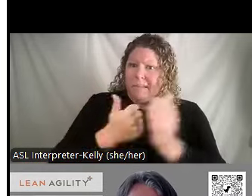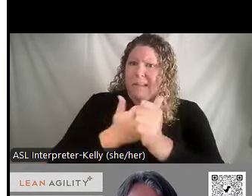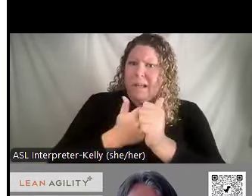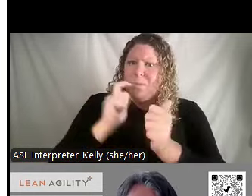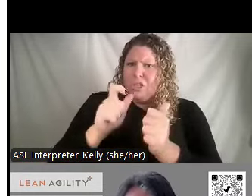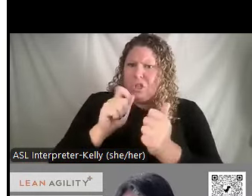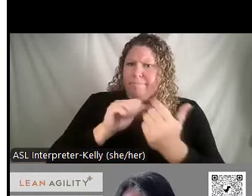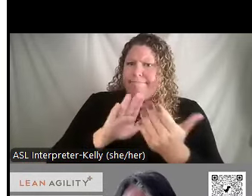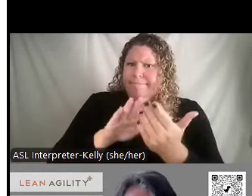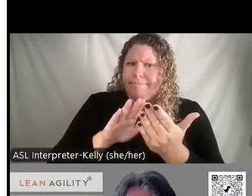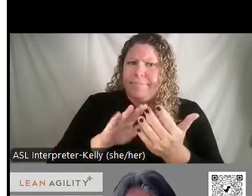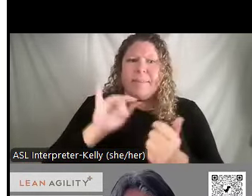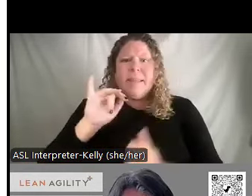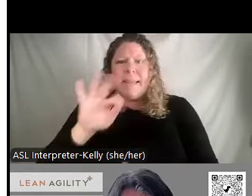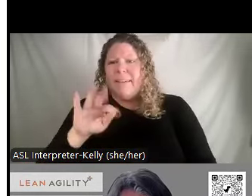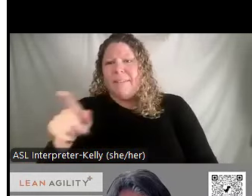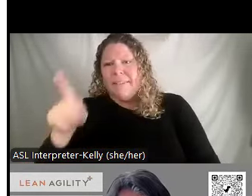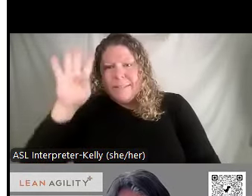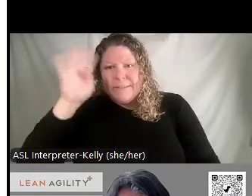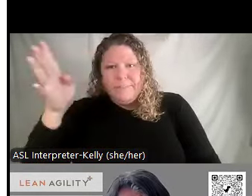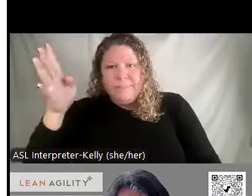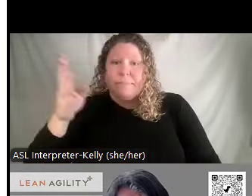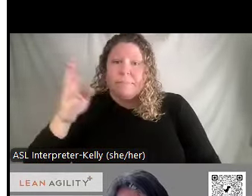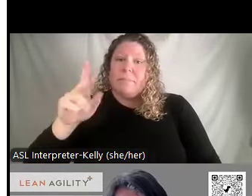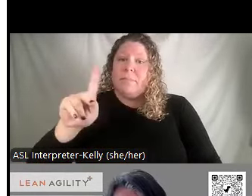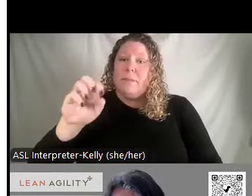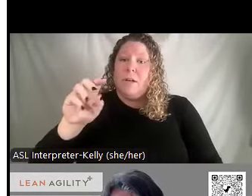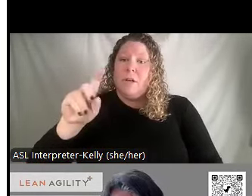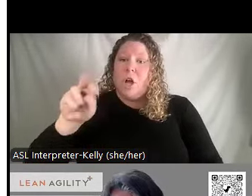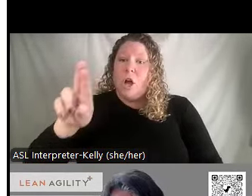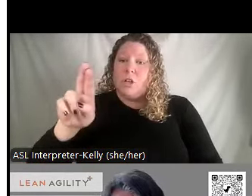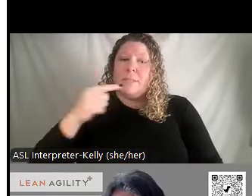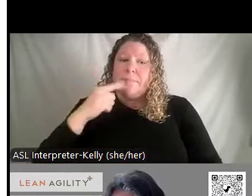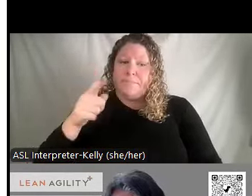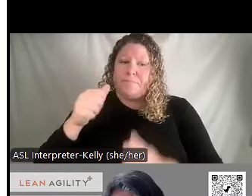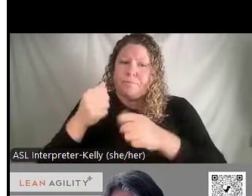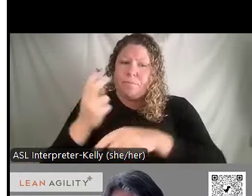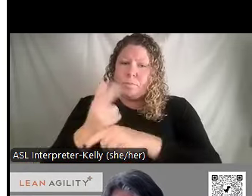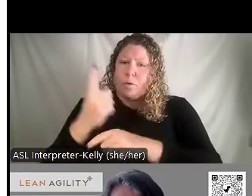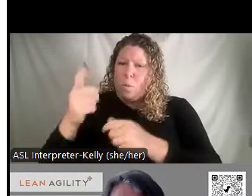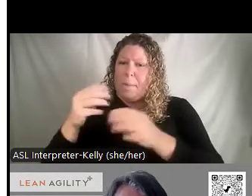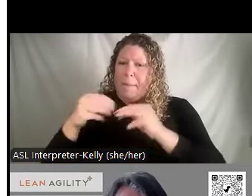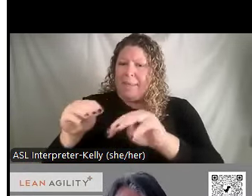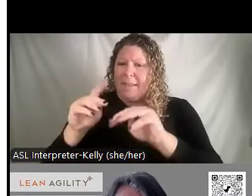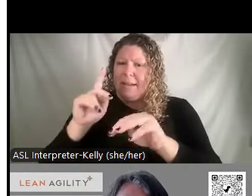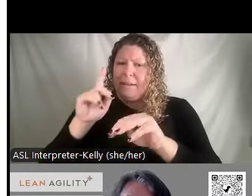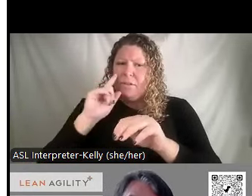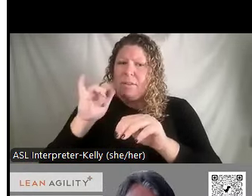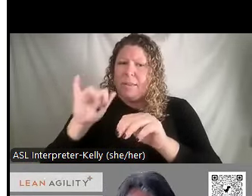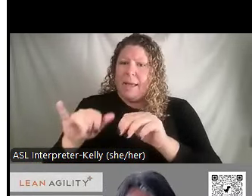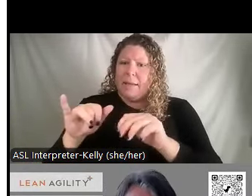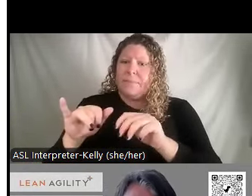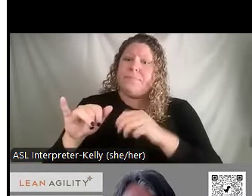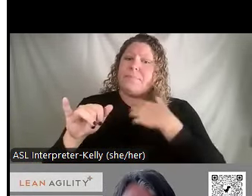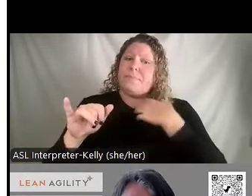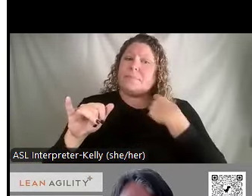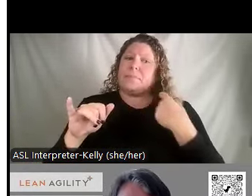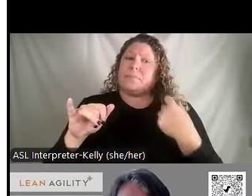unfounded, Kotter suggests a method you can use to deal with them and to disarm them so that